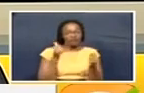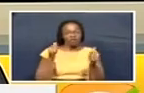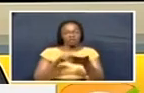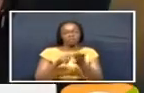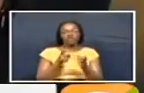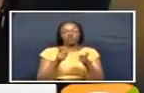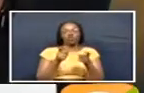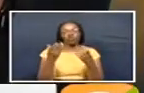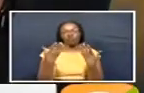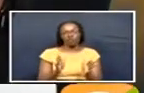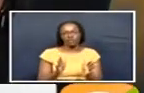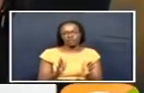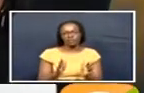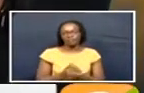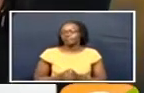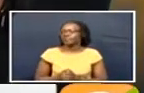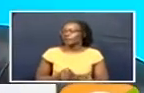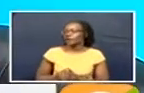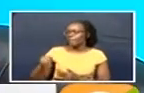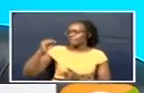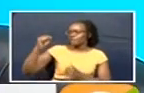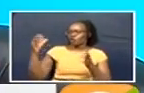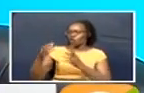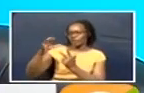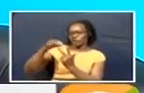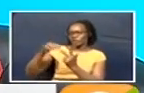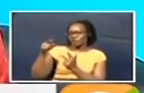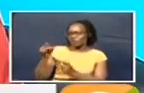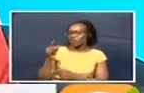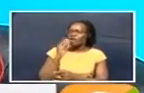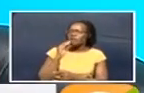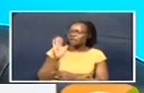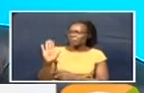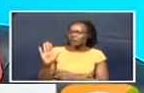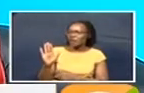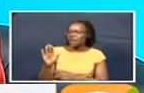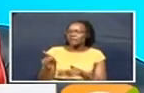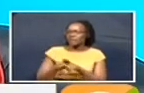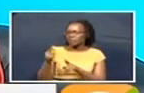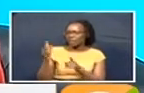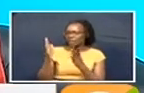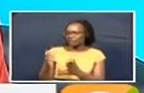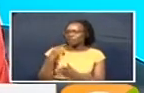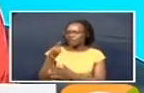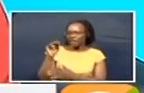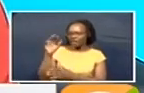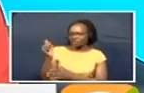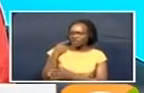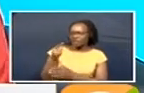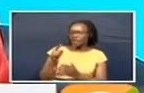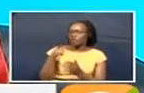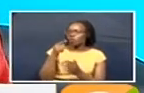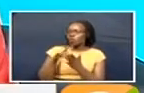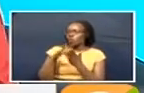control. The political party primaries, for you, that experience, and indeed somebody here talking about some of the MCAs who lost out, who are